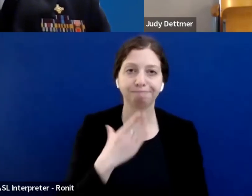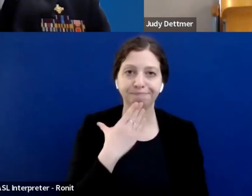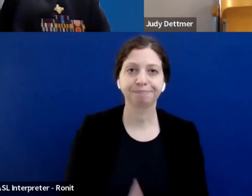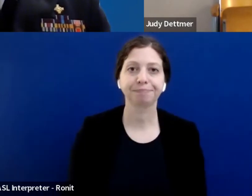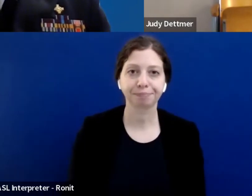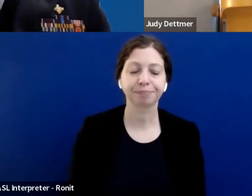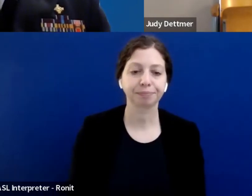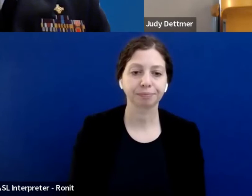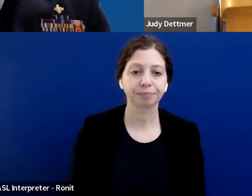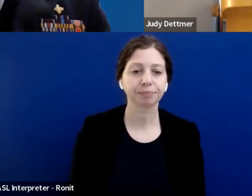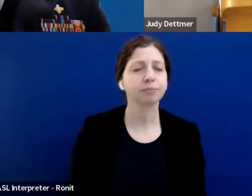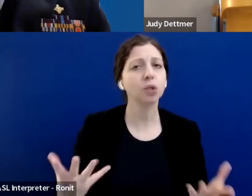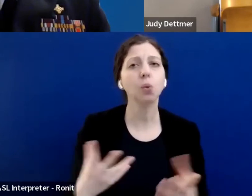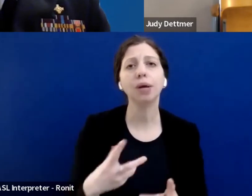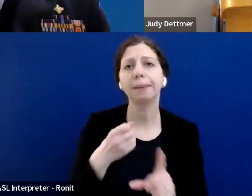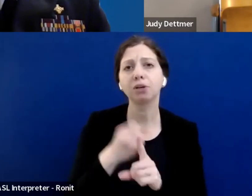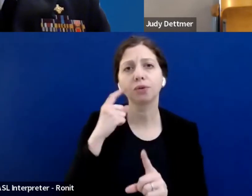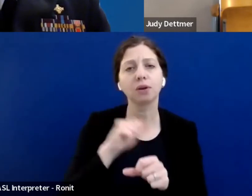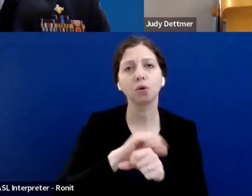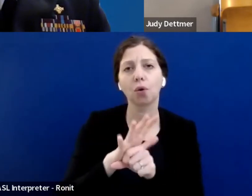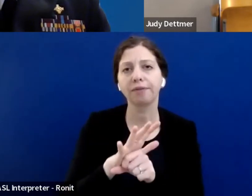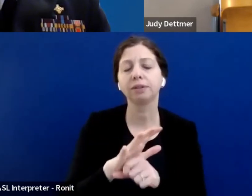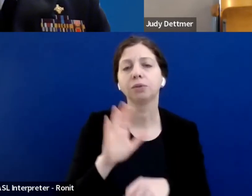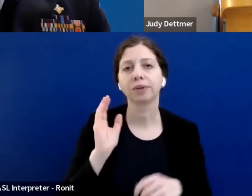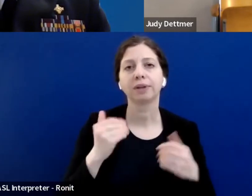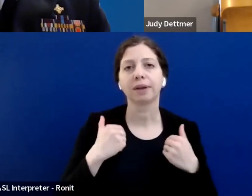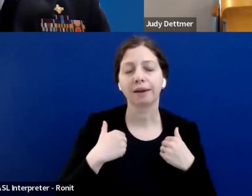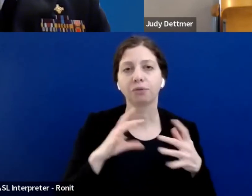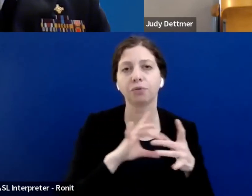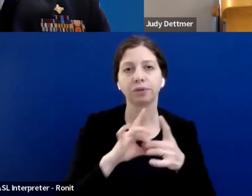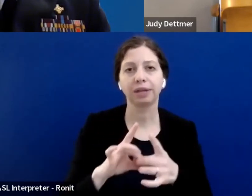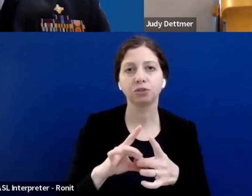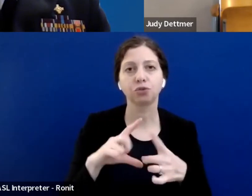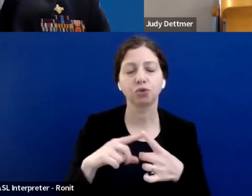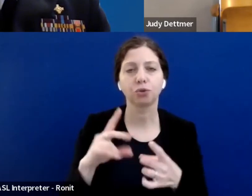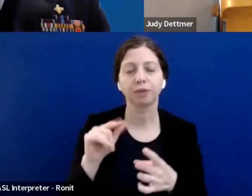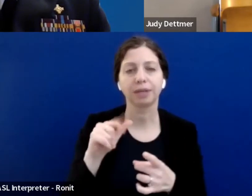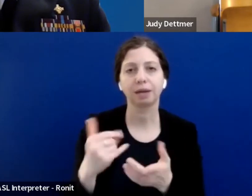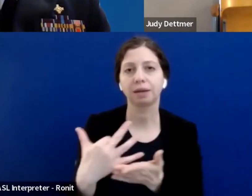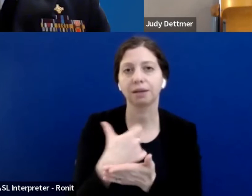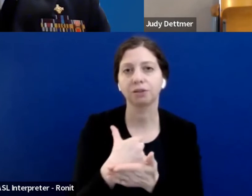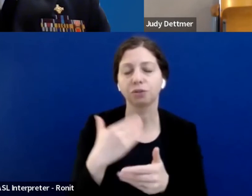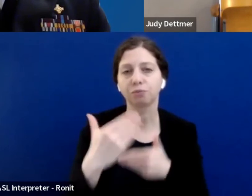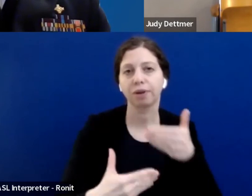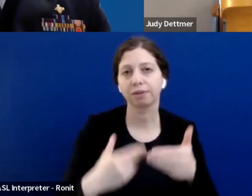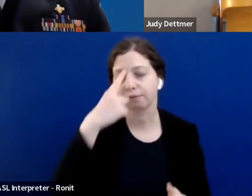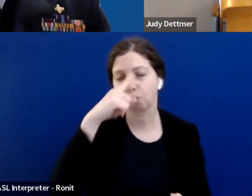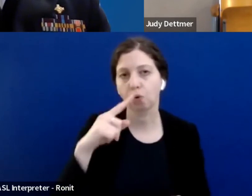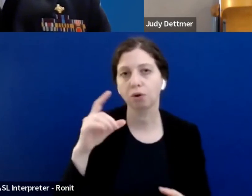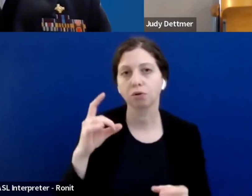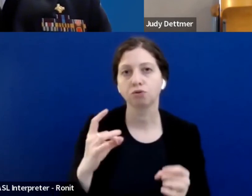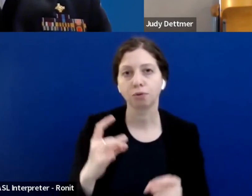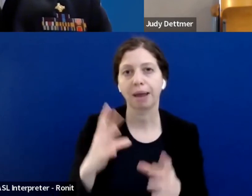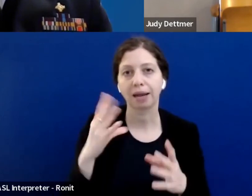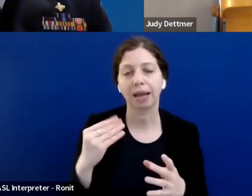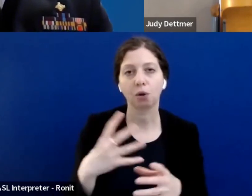Thanks. What impact do you think COVID-19 will have in relation to the data collection process for traumatic and acquired brain